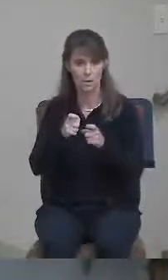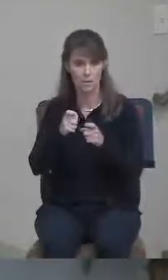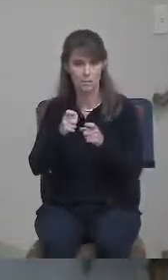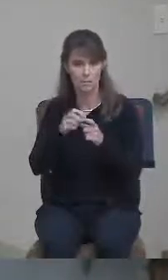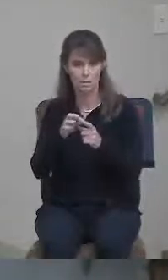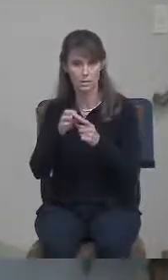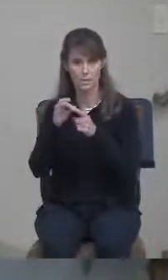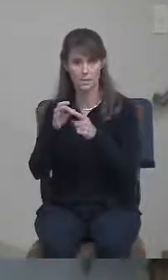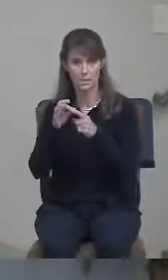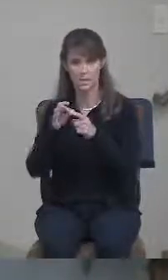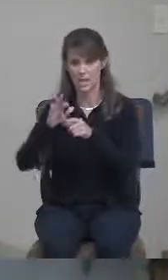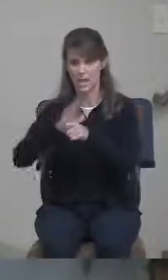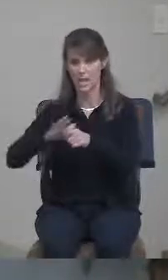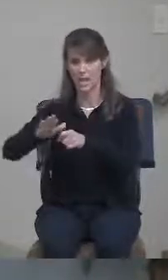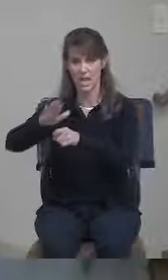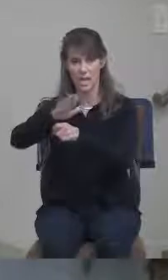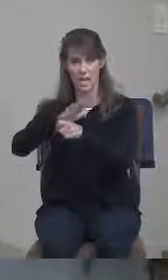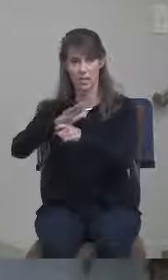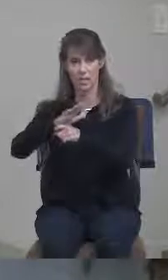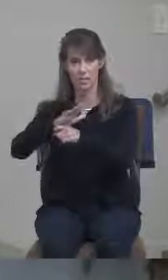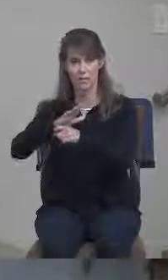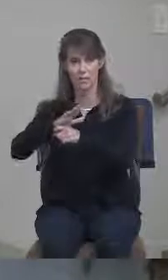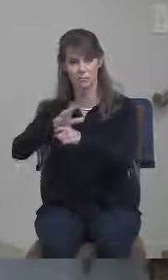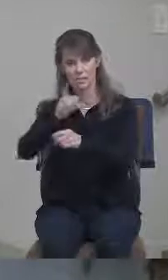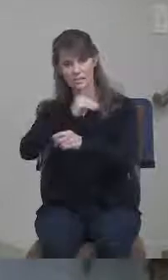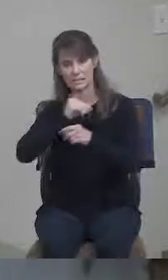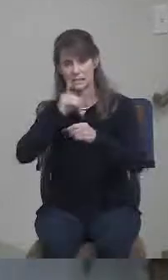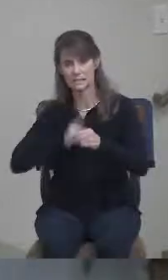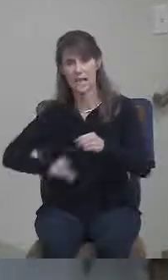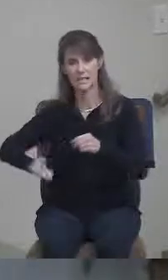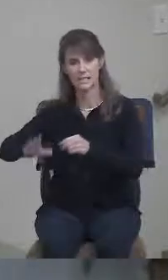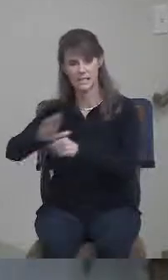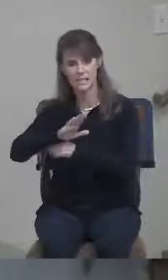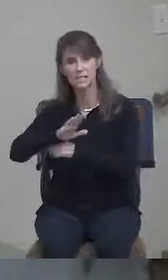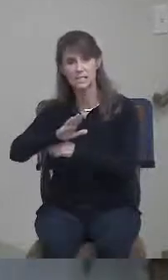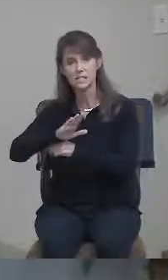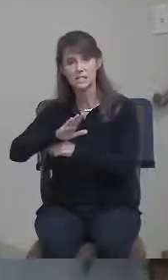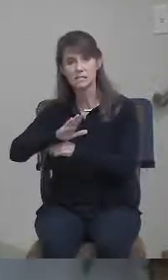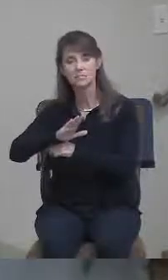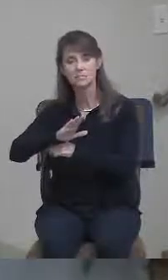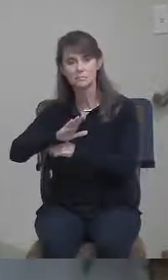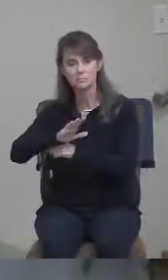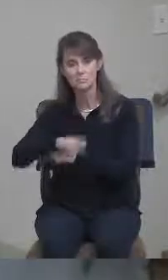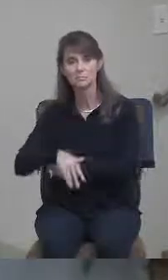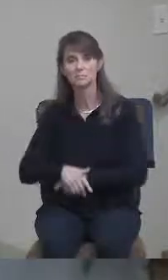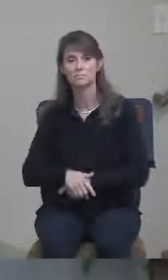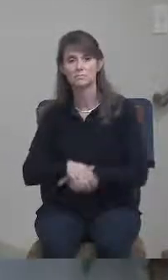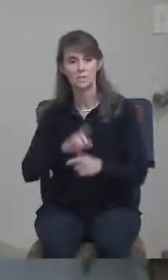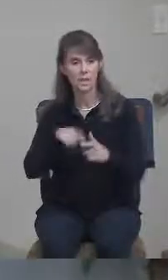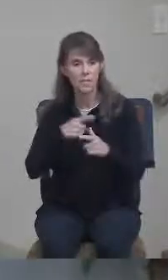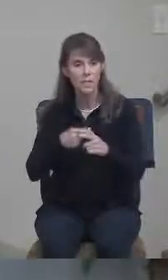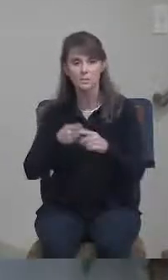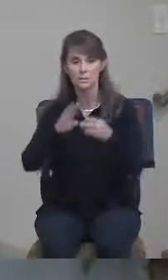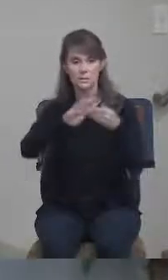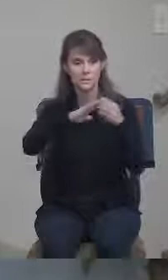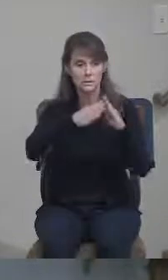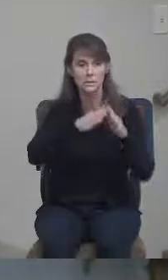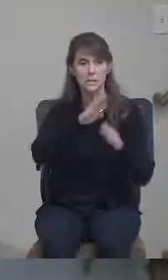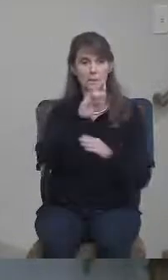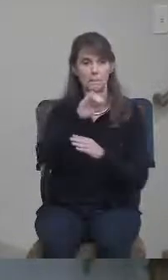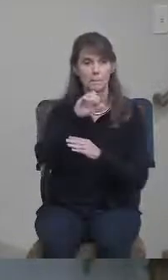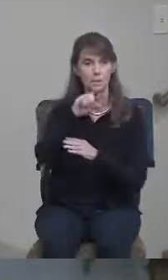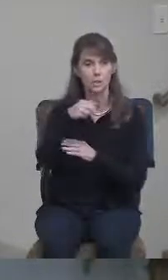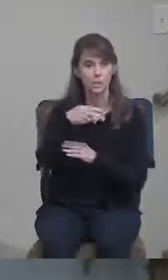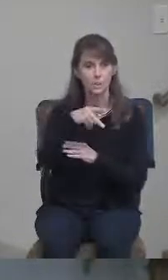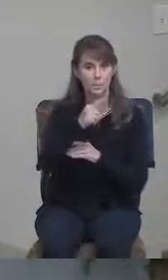territory, which was called a diocese. Then came city bishops and country bishops. City bishops, of course, would be over a